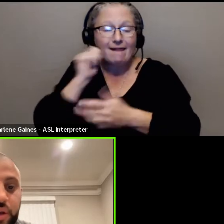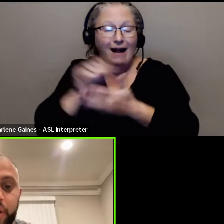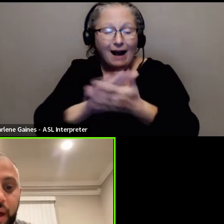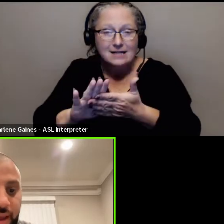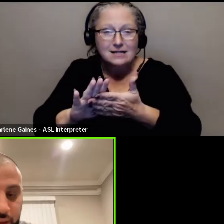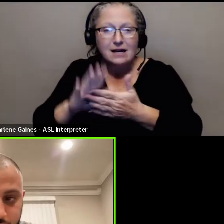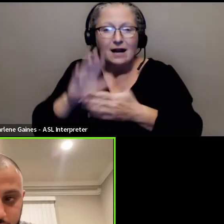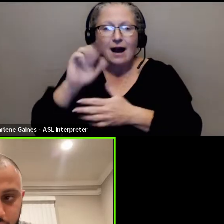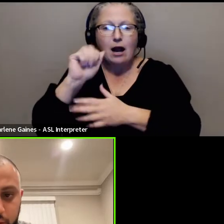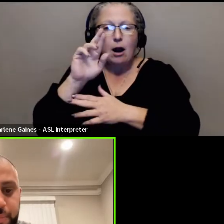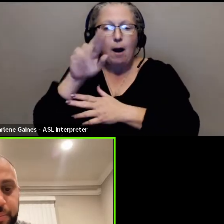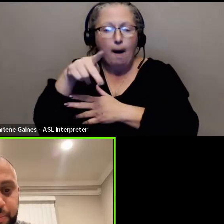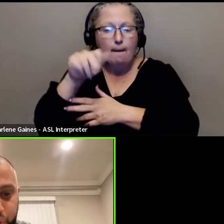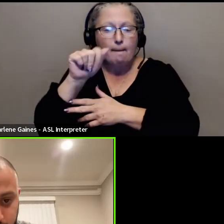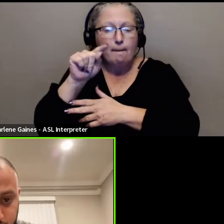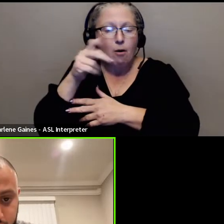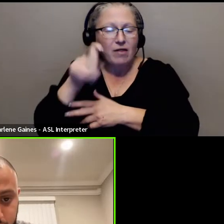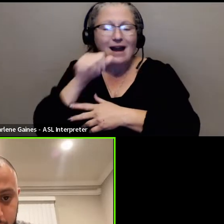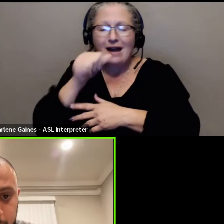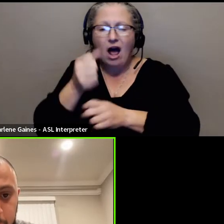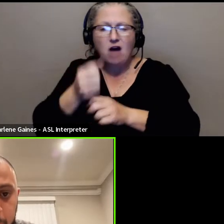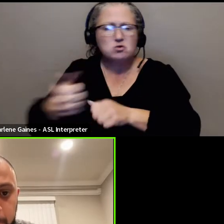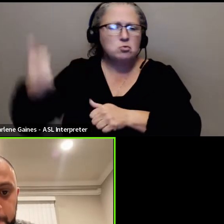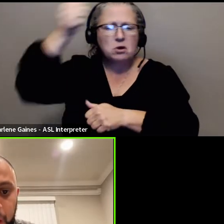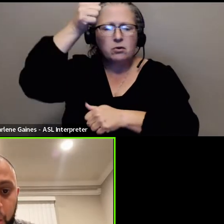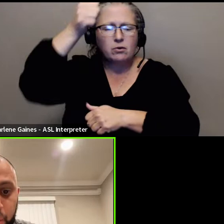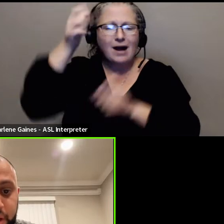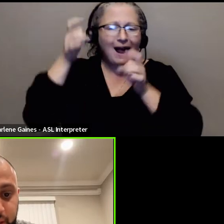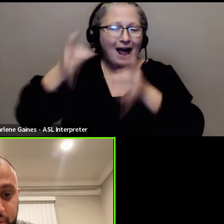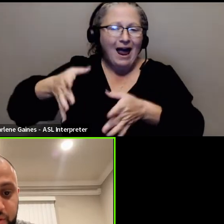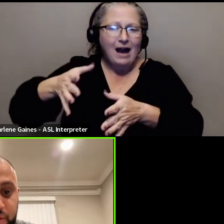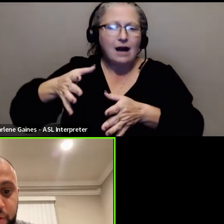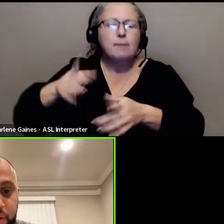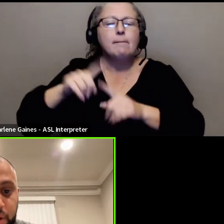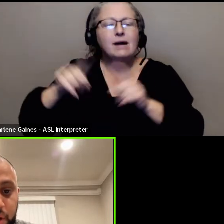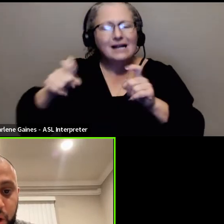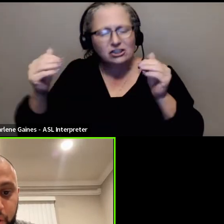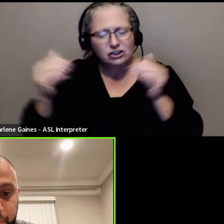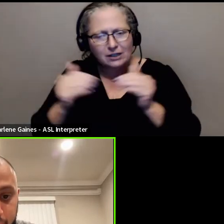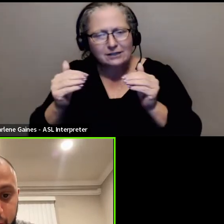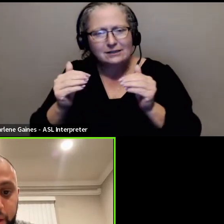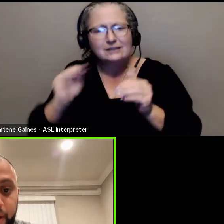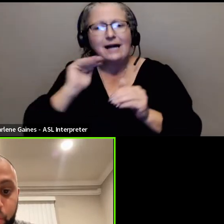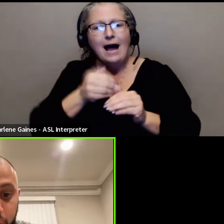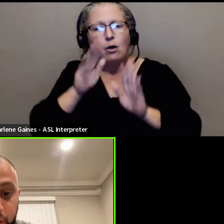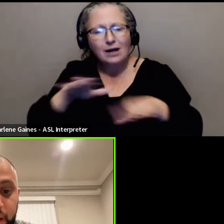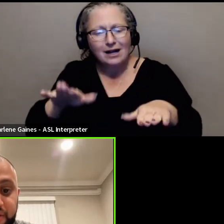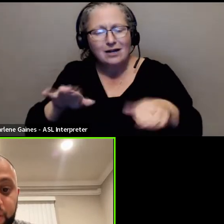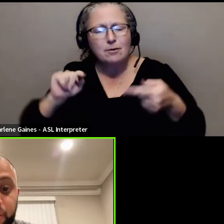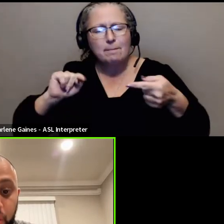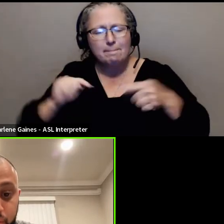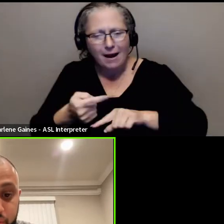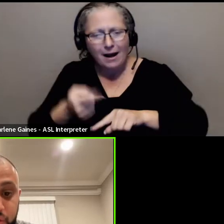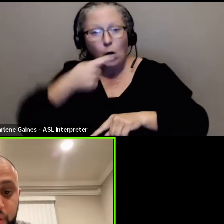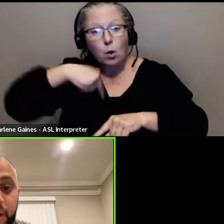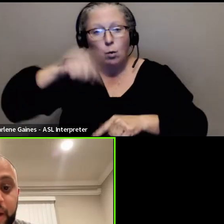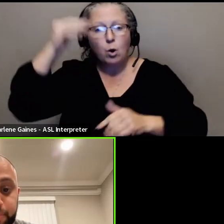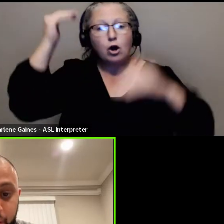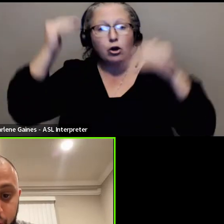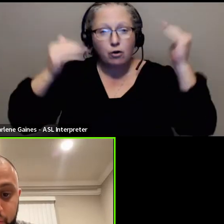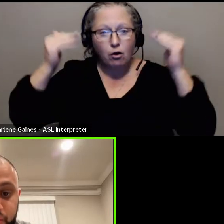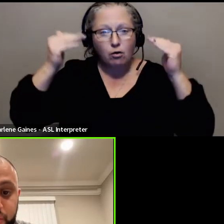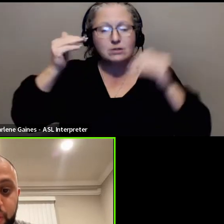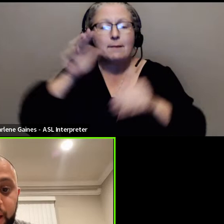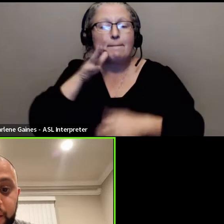superiority, not hate, but justice. Our kids are in pain, and we as adults,